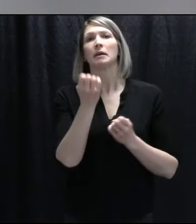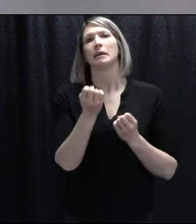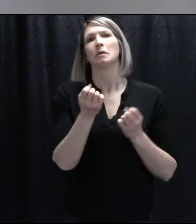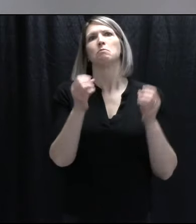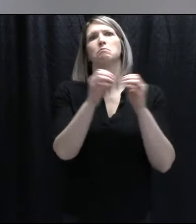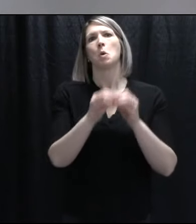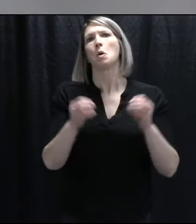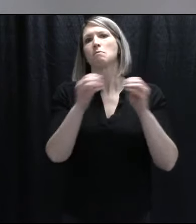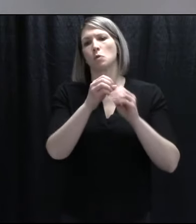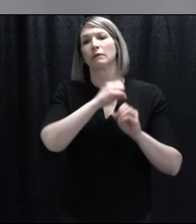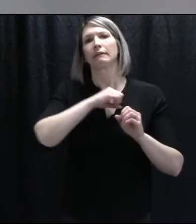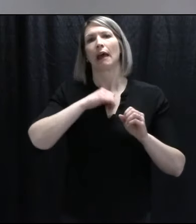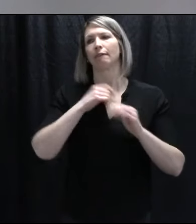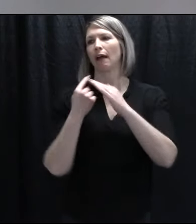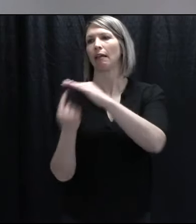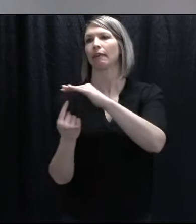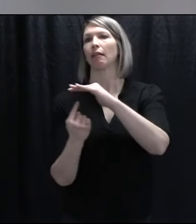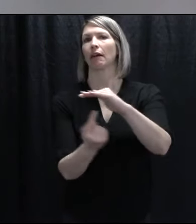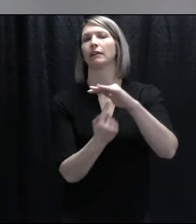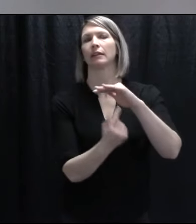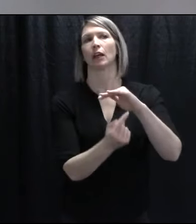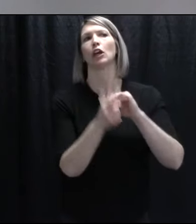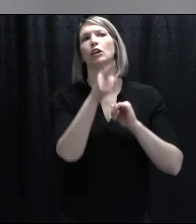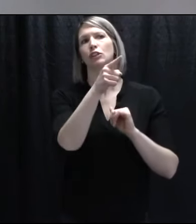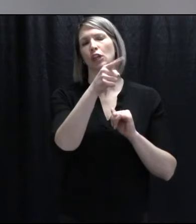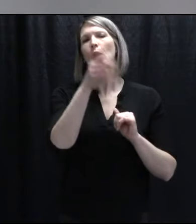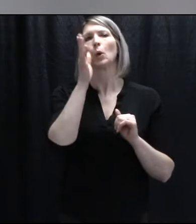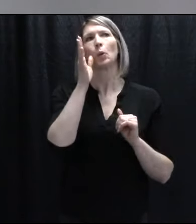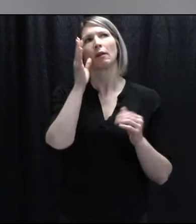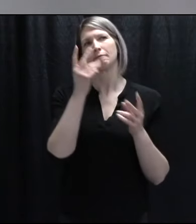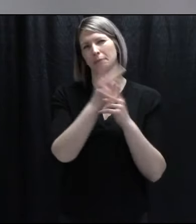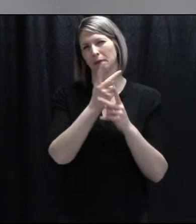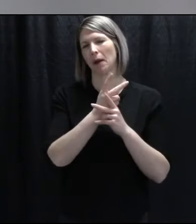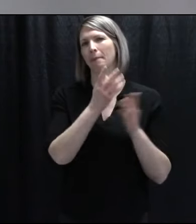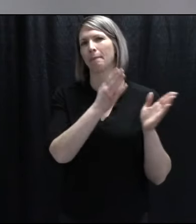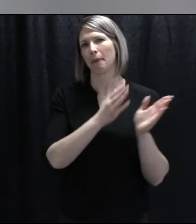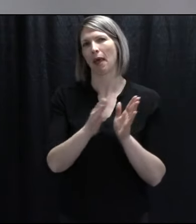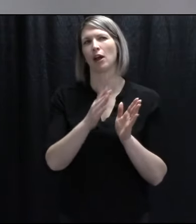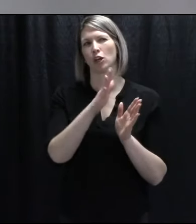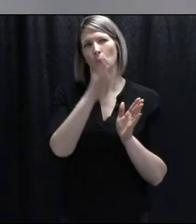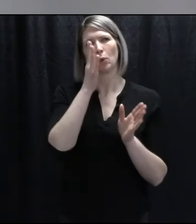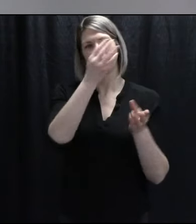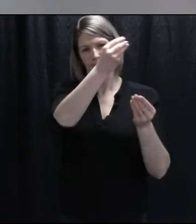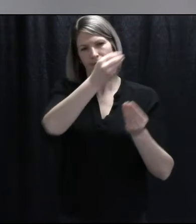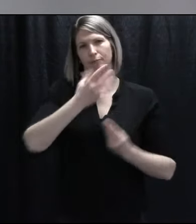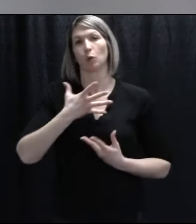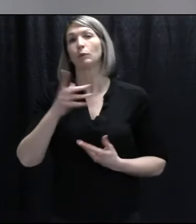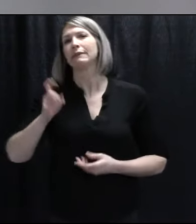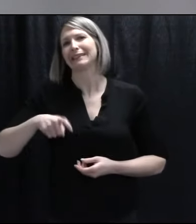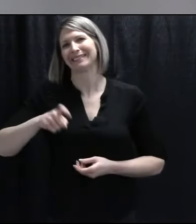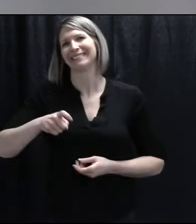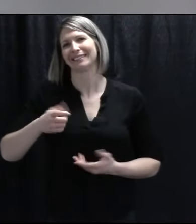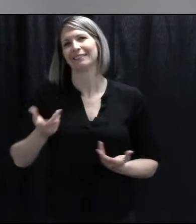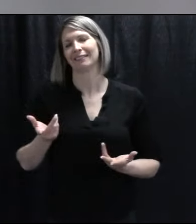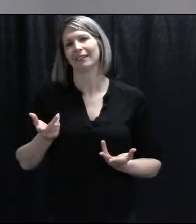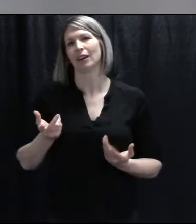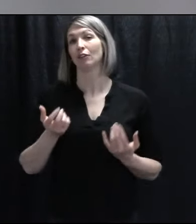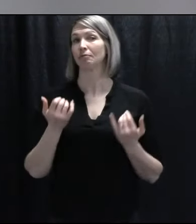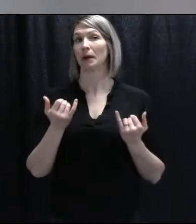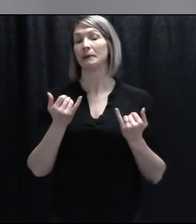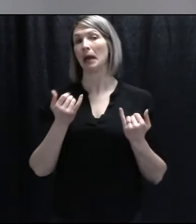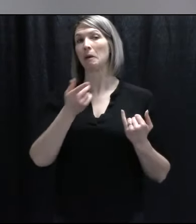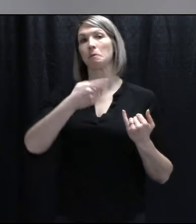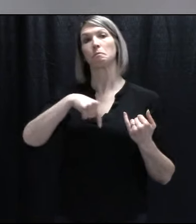work and who is not, she and her advisors will be in a better position to be a bit more definitive. But at the moment, we are